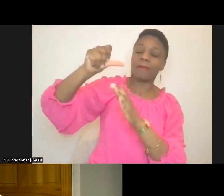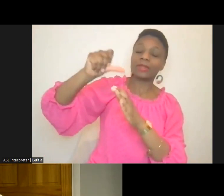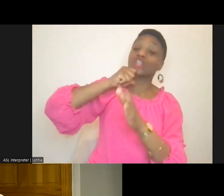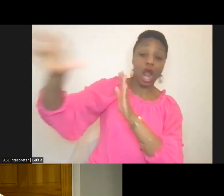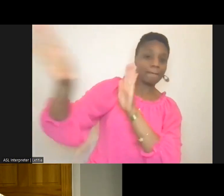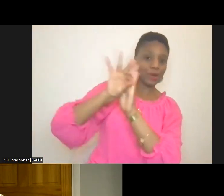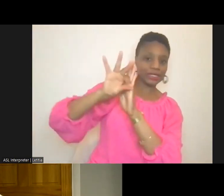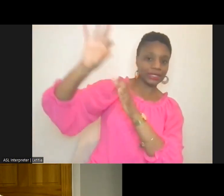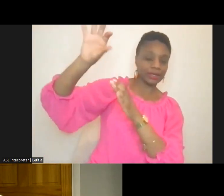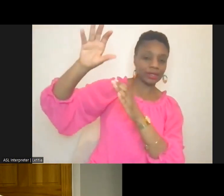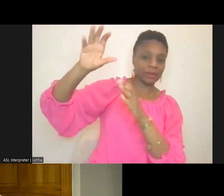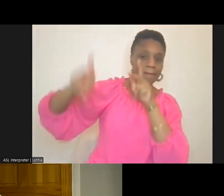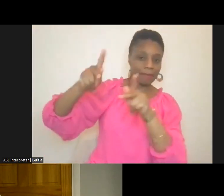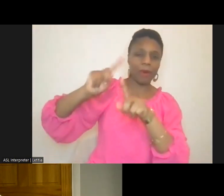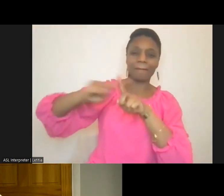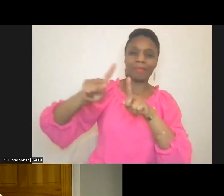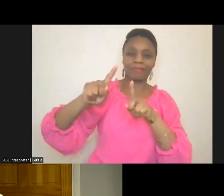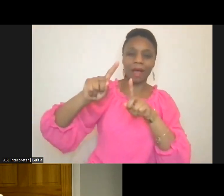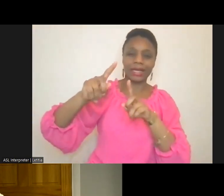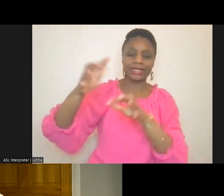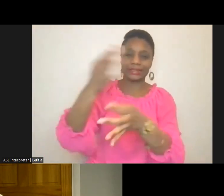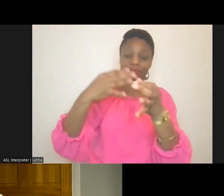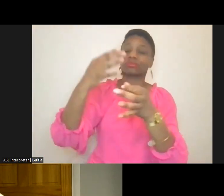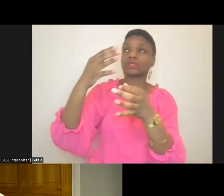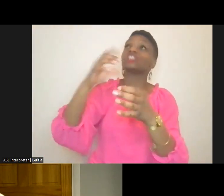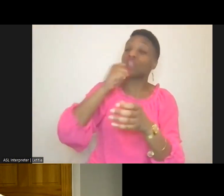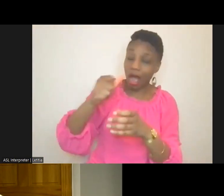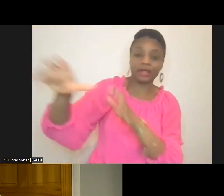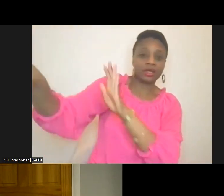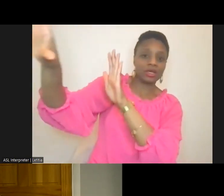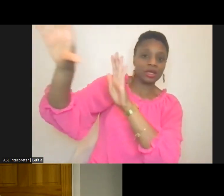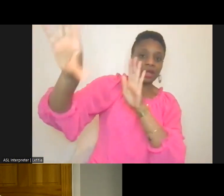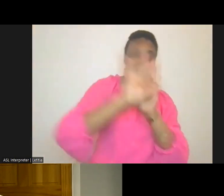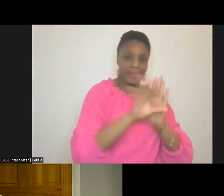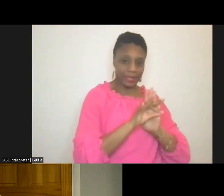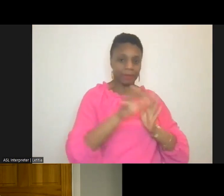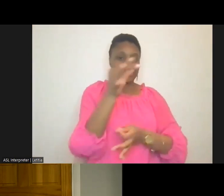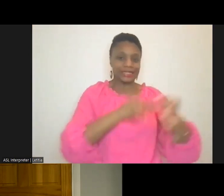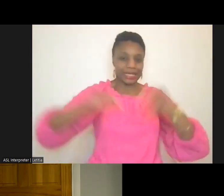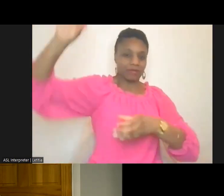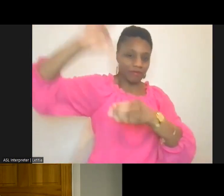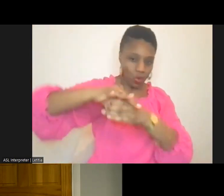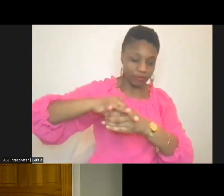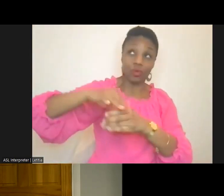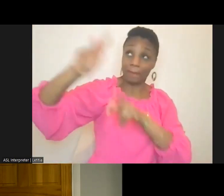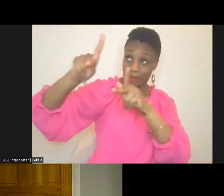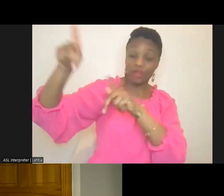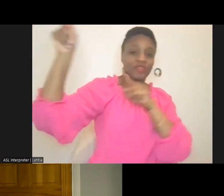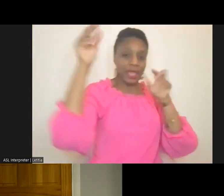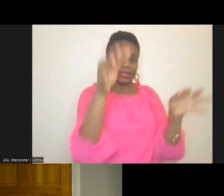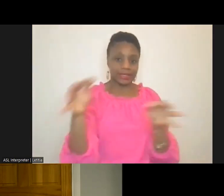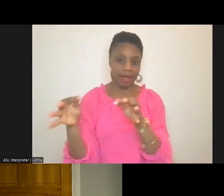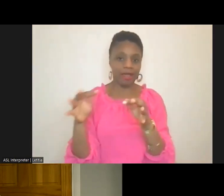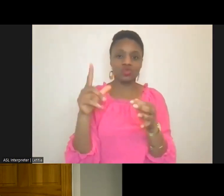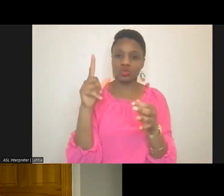committee, but really because the other charge of the committee is so important. You've been chosen by many important, intelligent